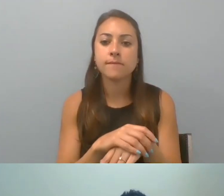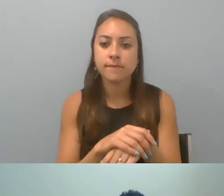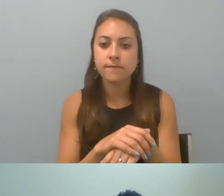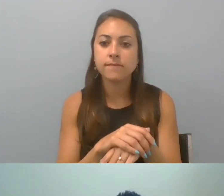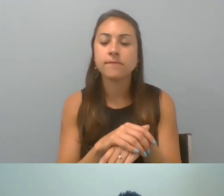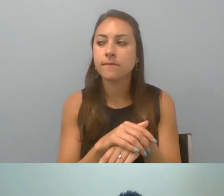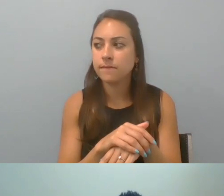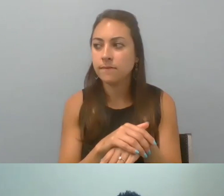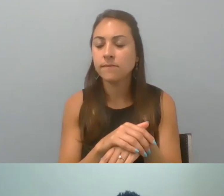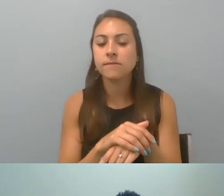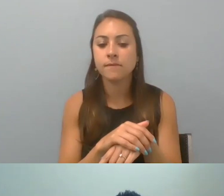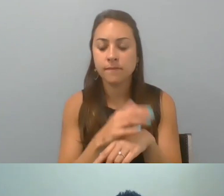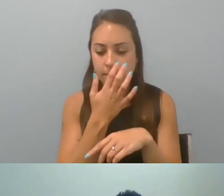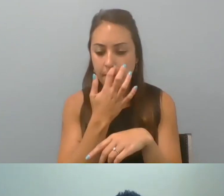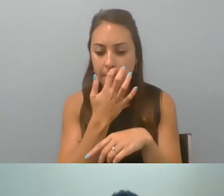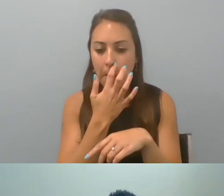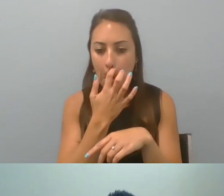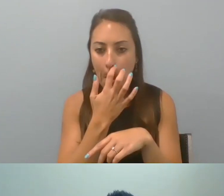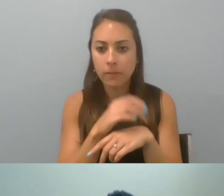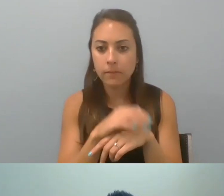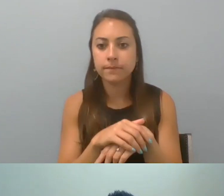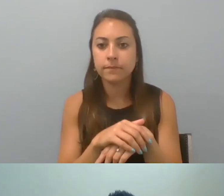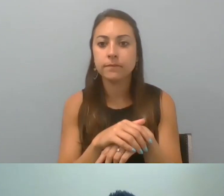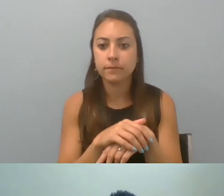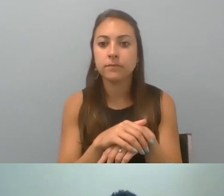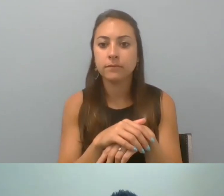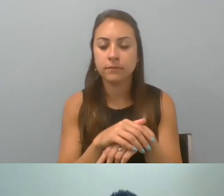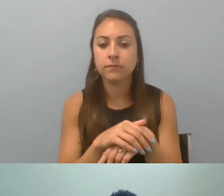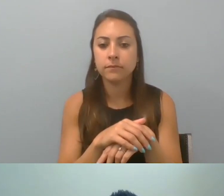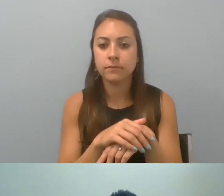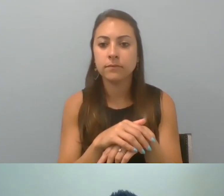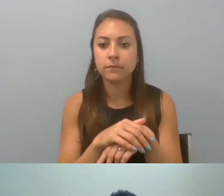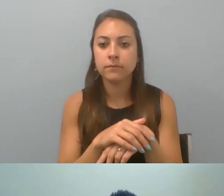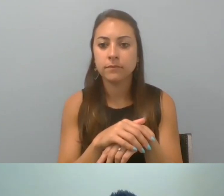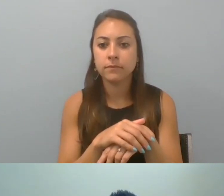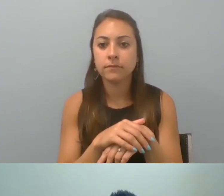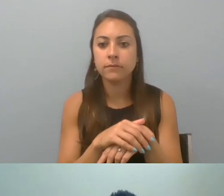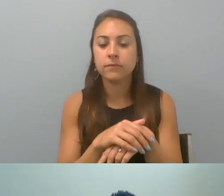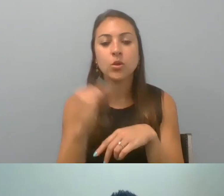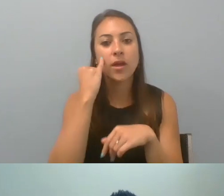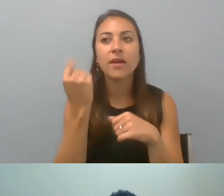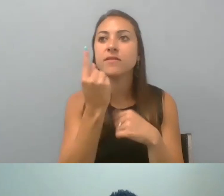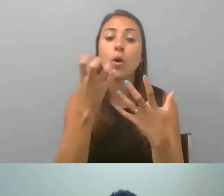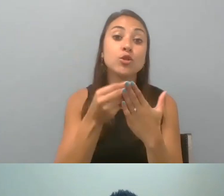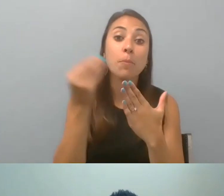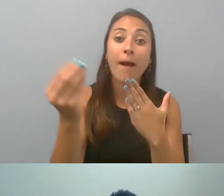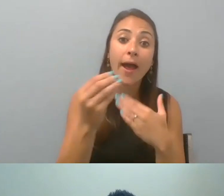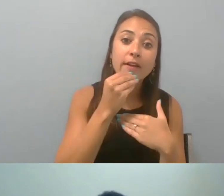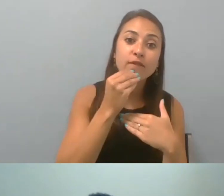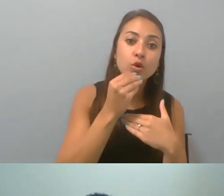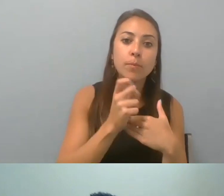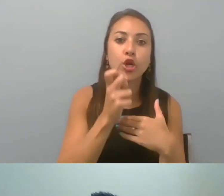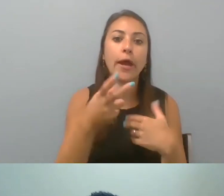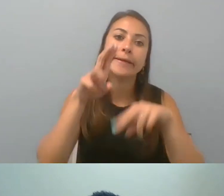how they're used, especially in retail, if someone wants something a la carte versus a meal. So if you could maybe just